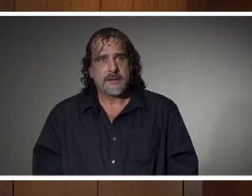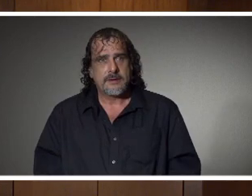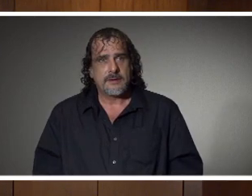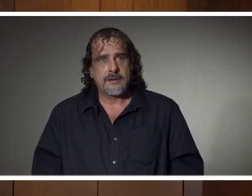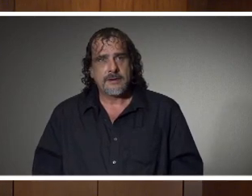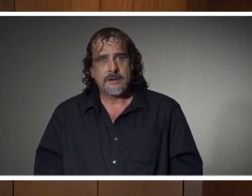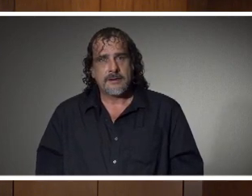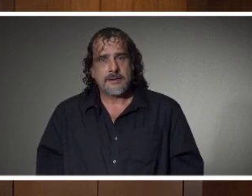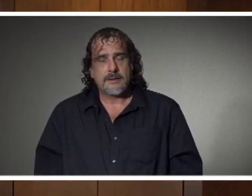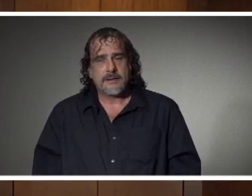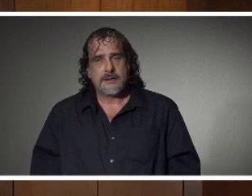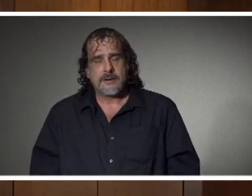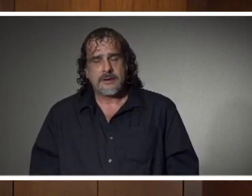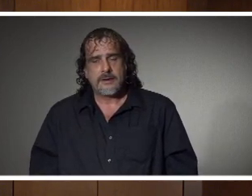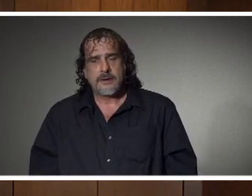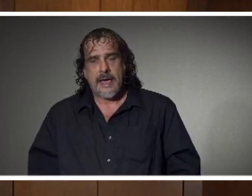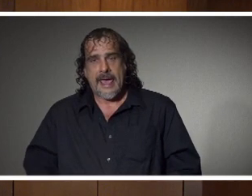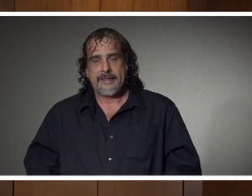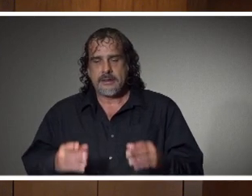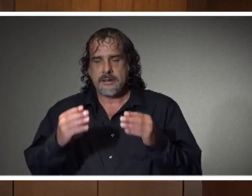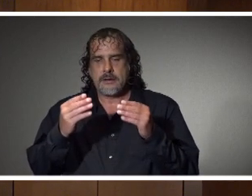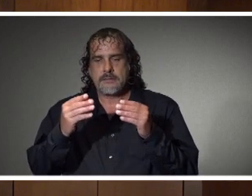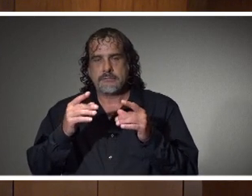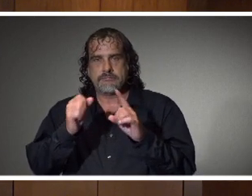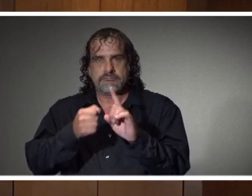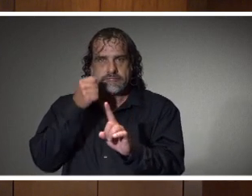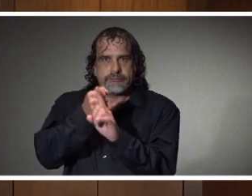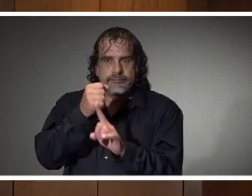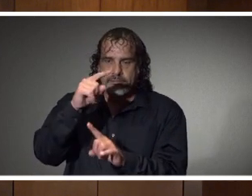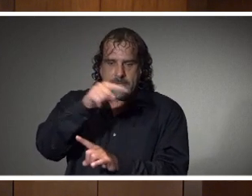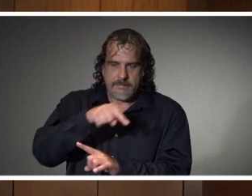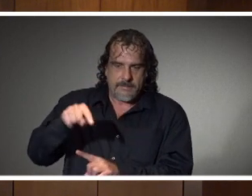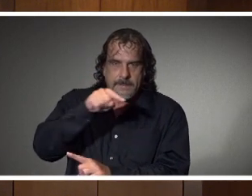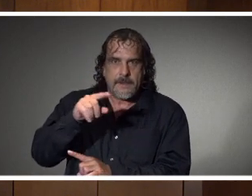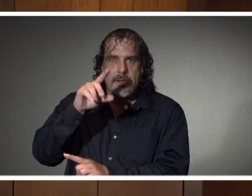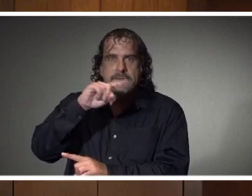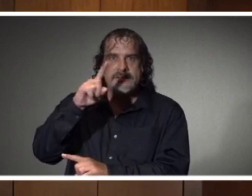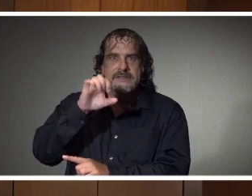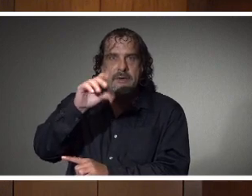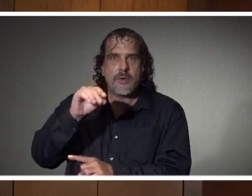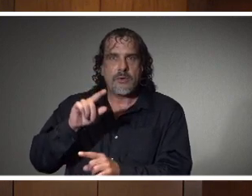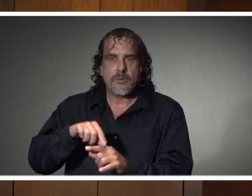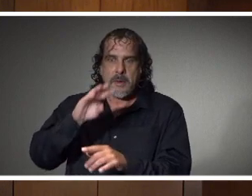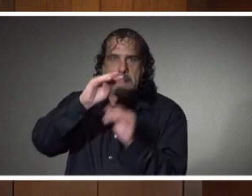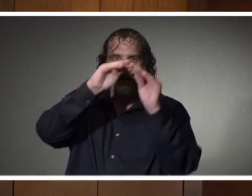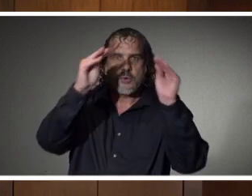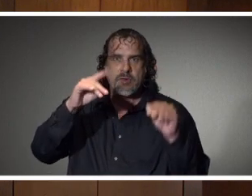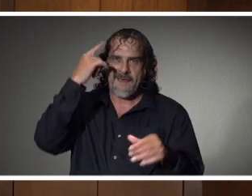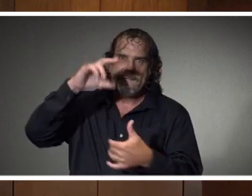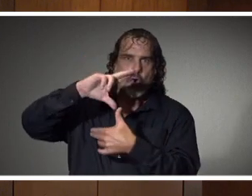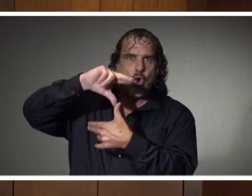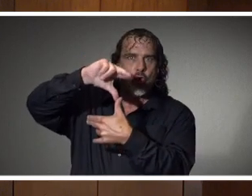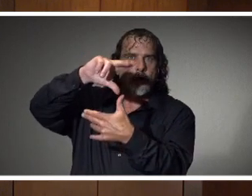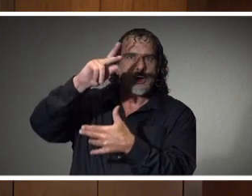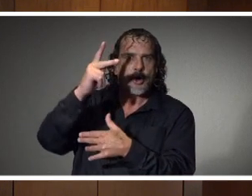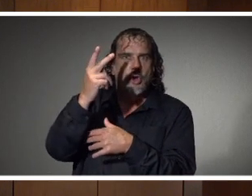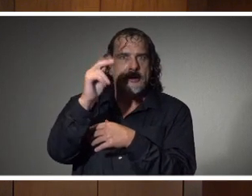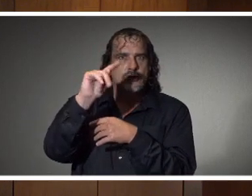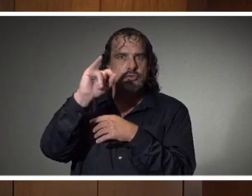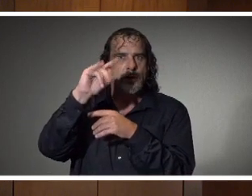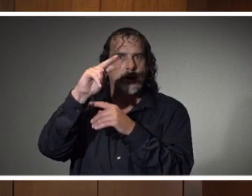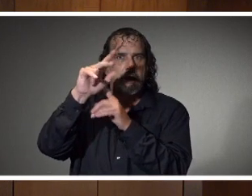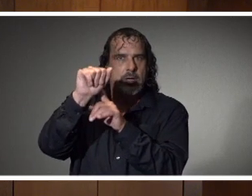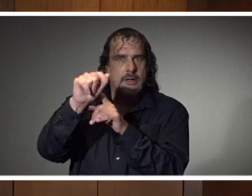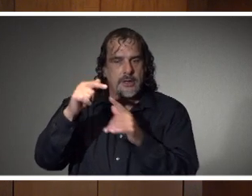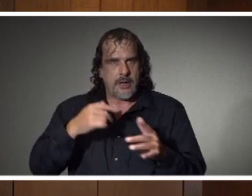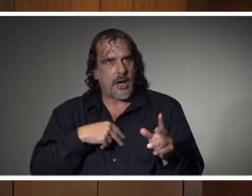Ground Zero Museum. That was certainly a great event, I thought. I was very impressed, as